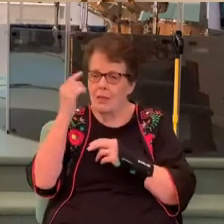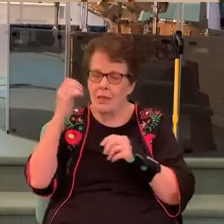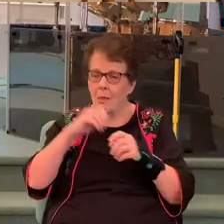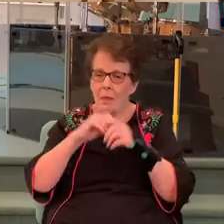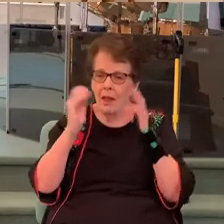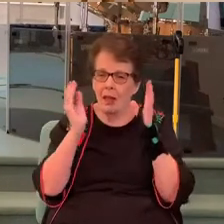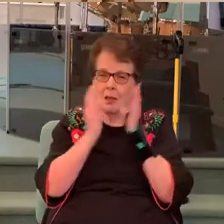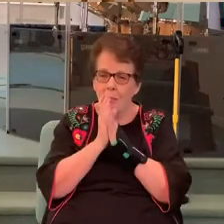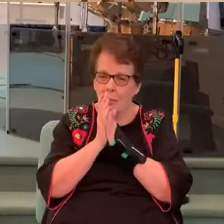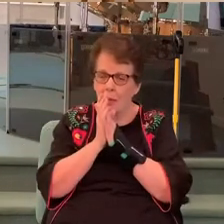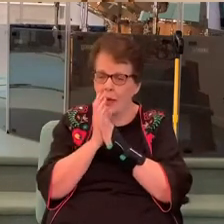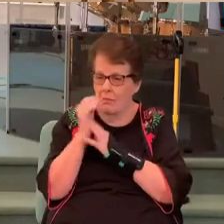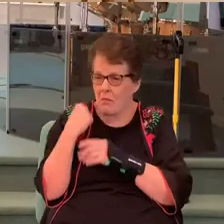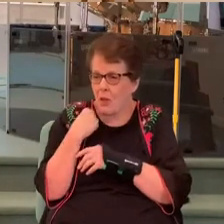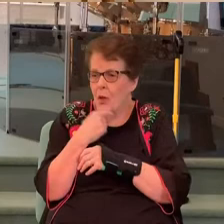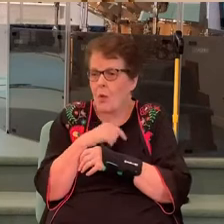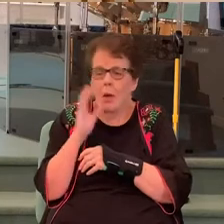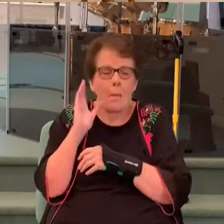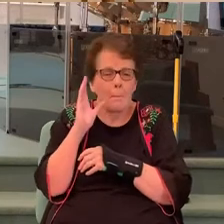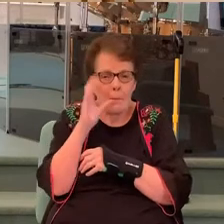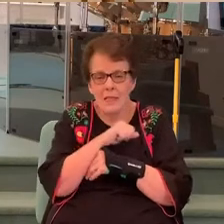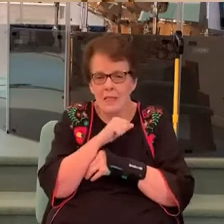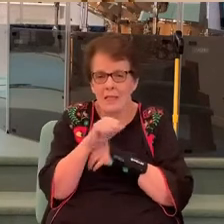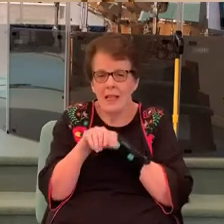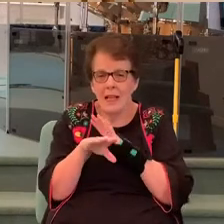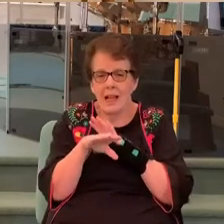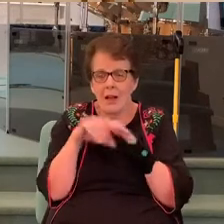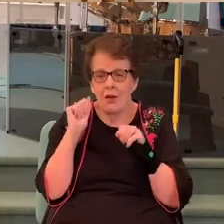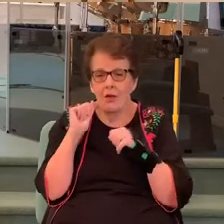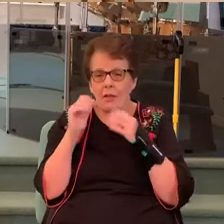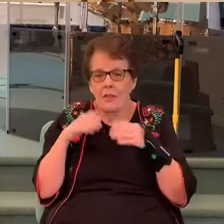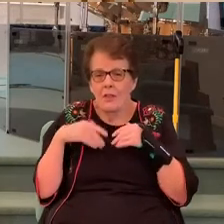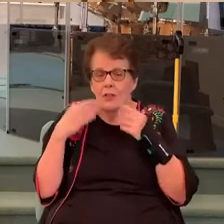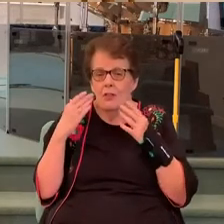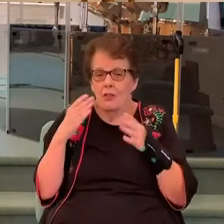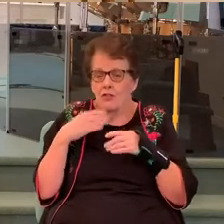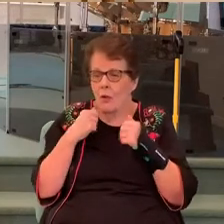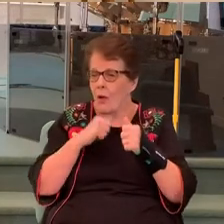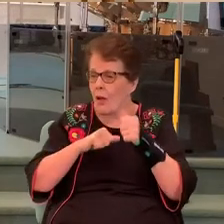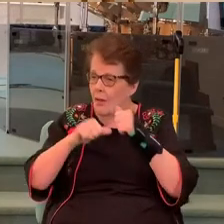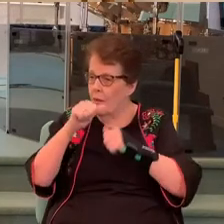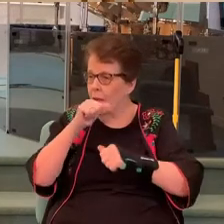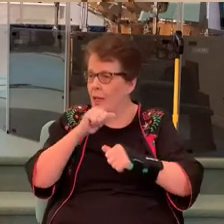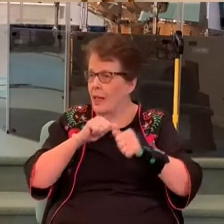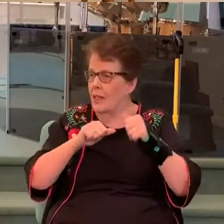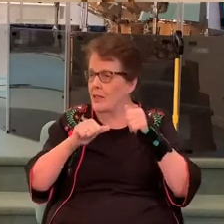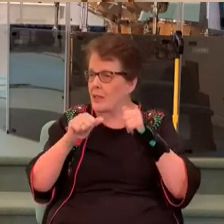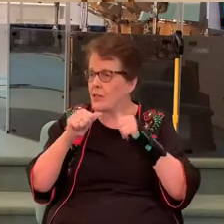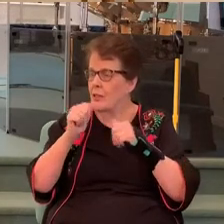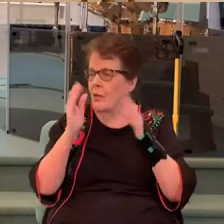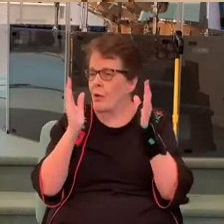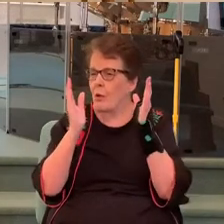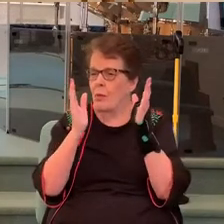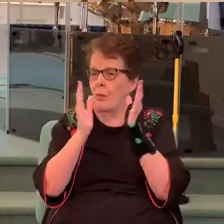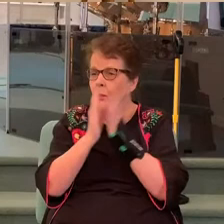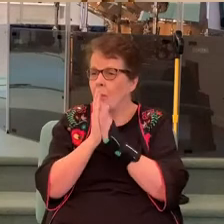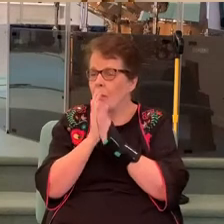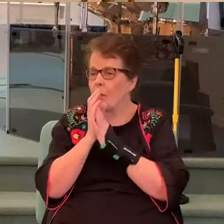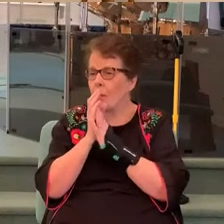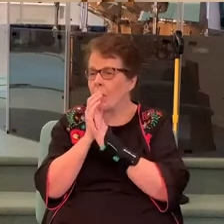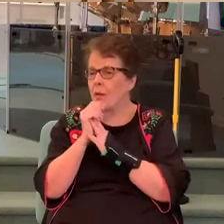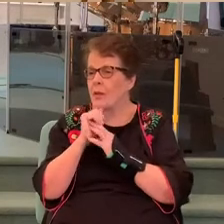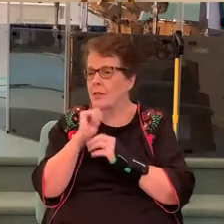are missing out on the joy of relationship with our Redeemer. Prayer is not a